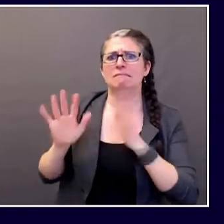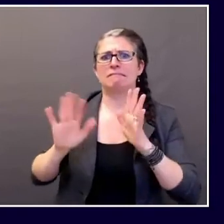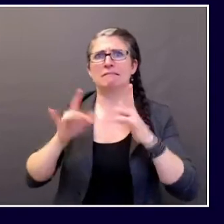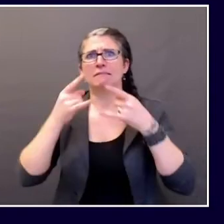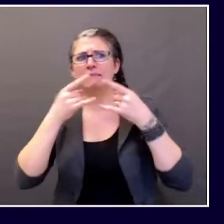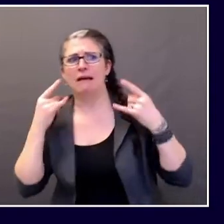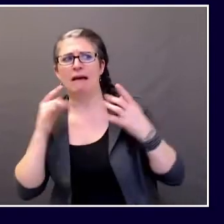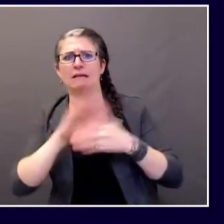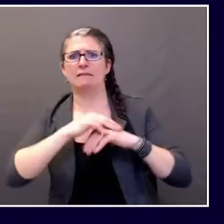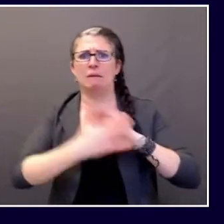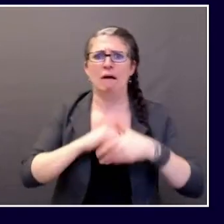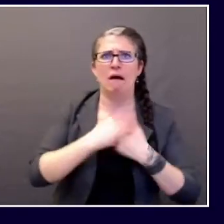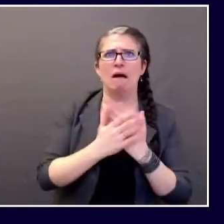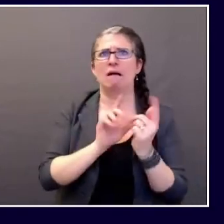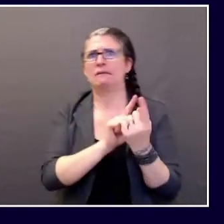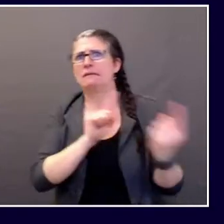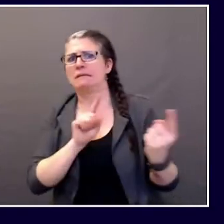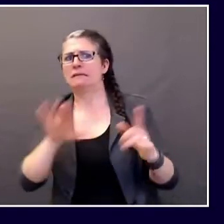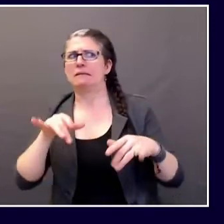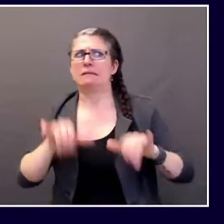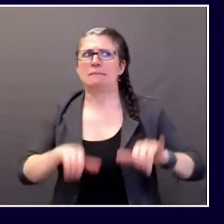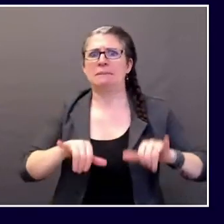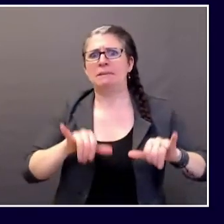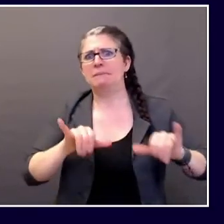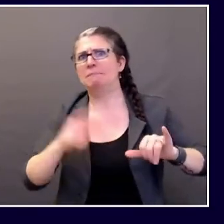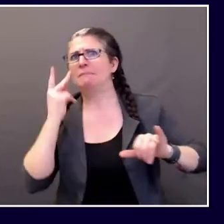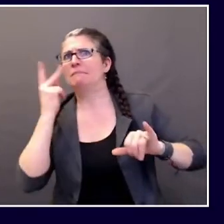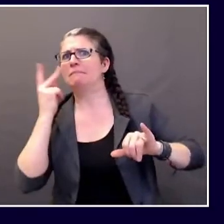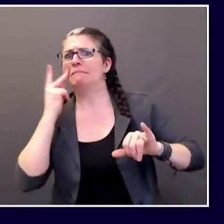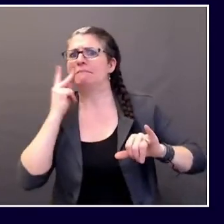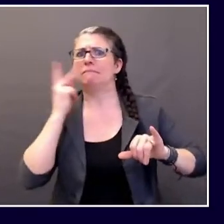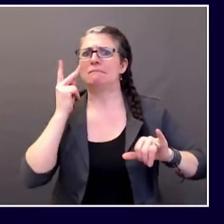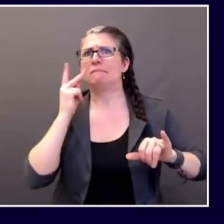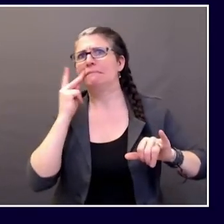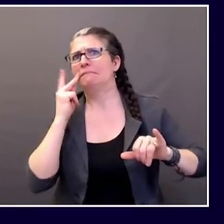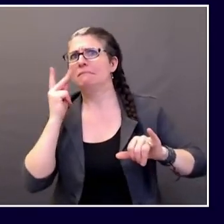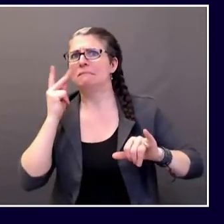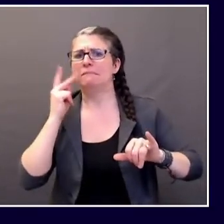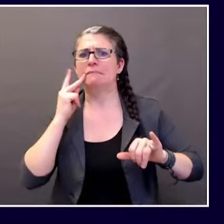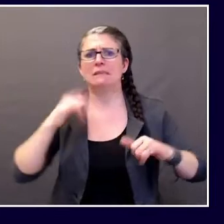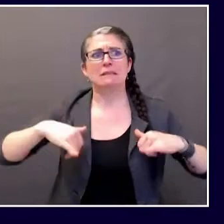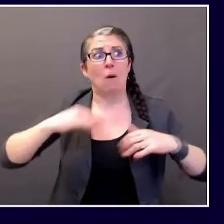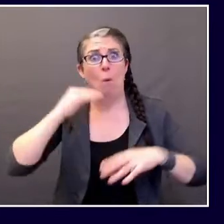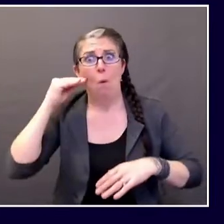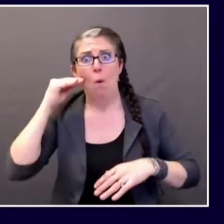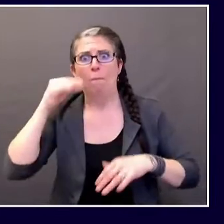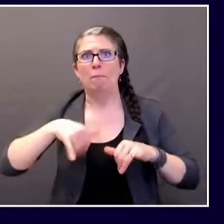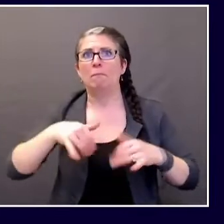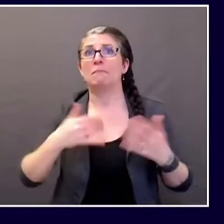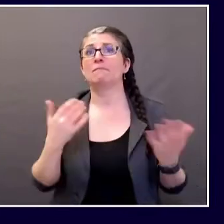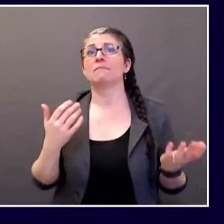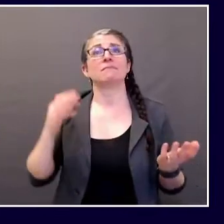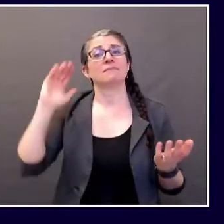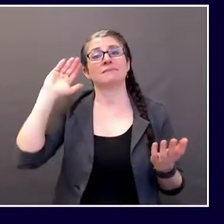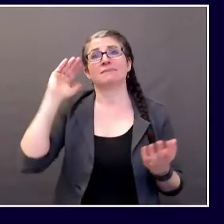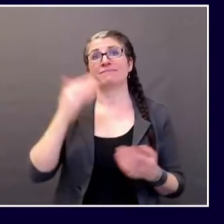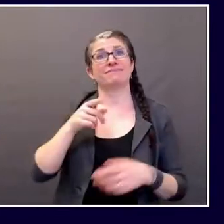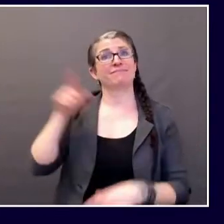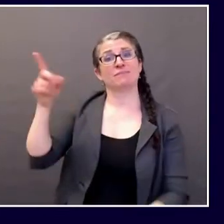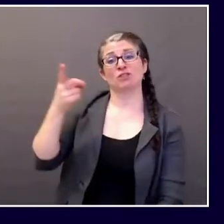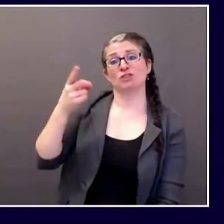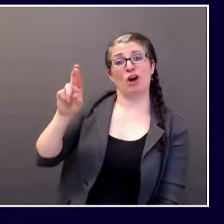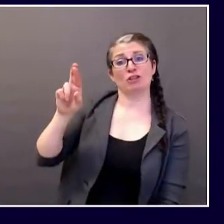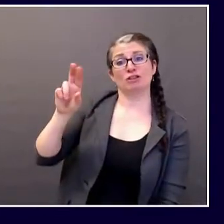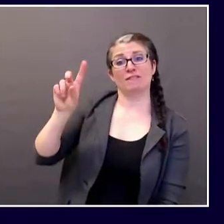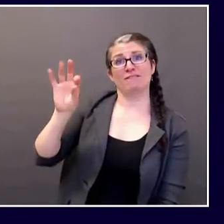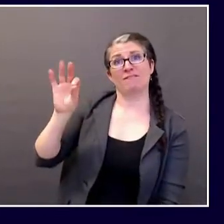in the group is fully vaccinated, they should feel free to resume activities like getting together for dinner and not feeling the need to be masked.